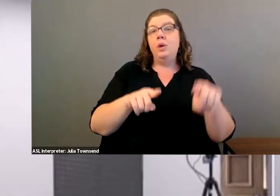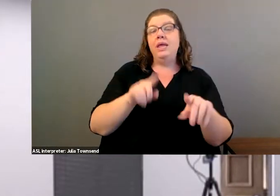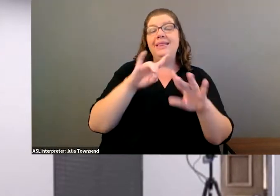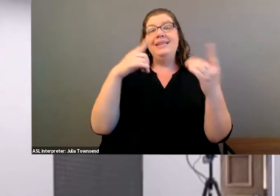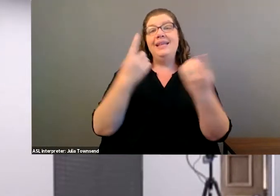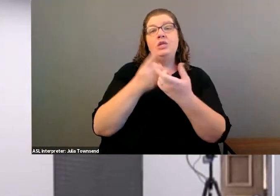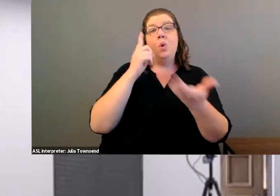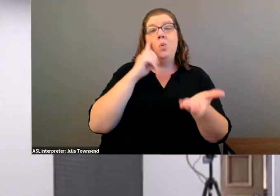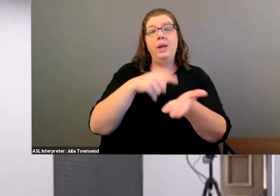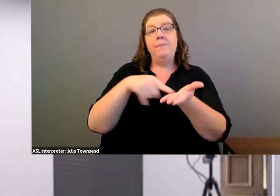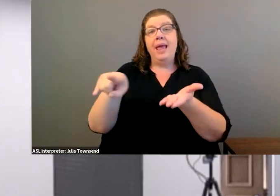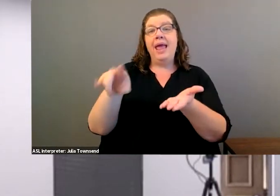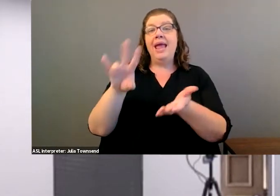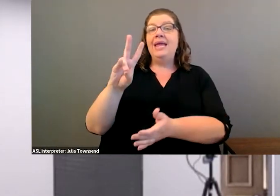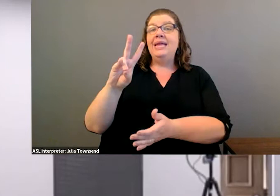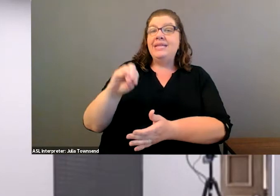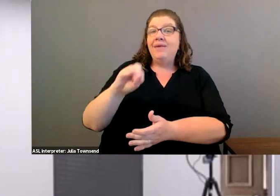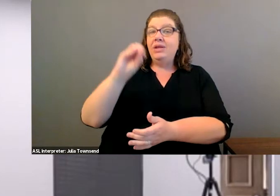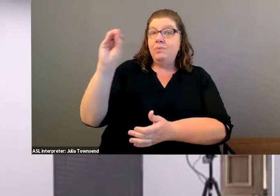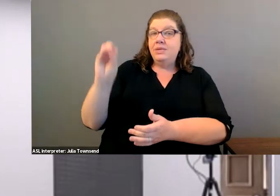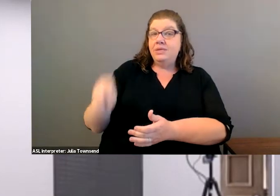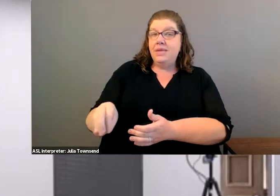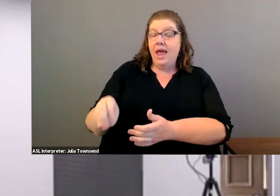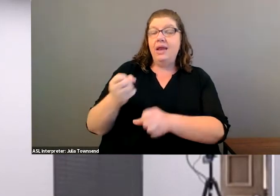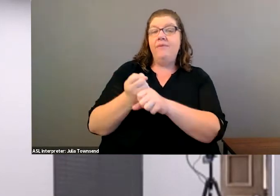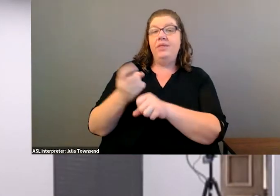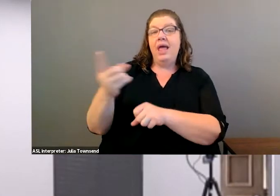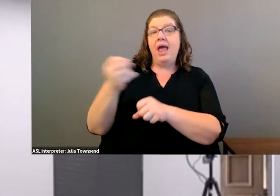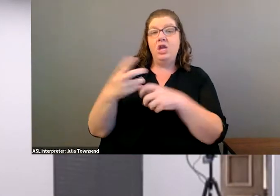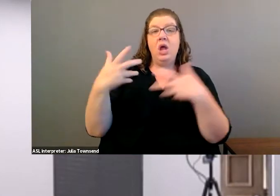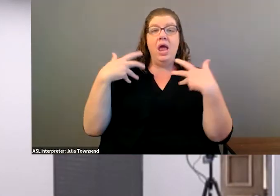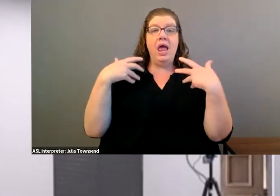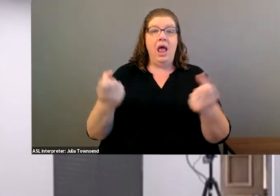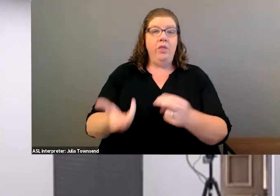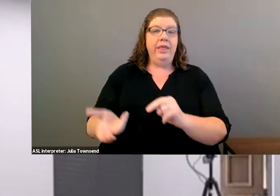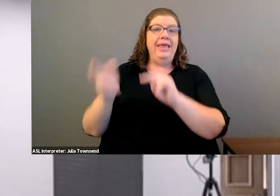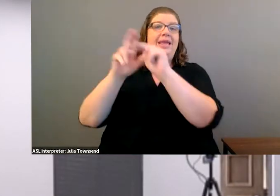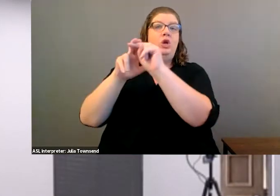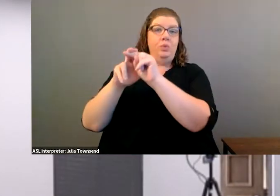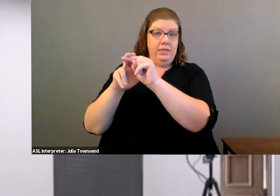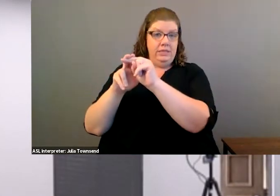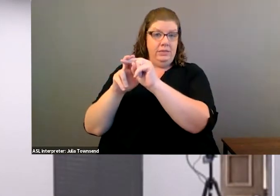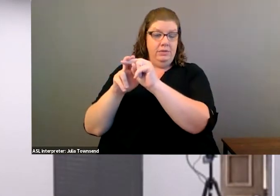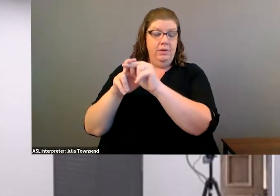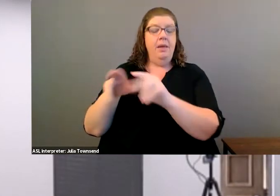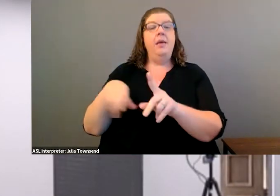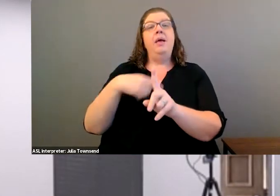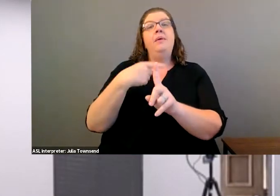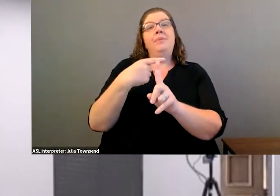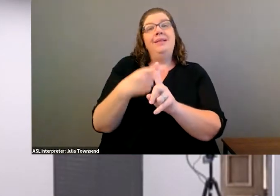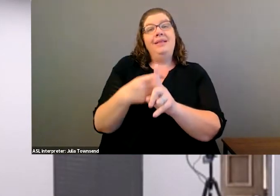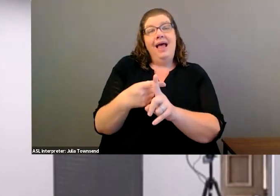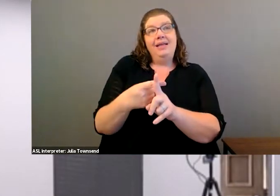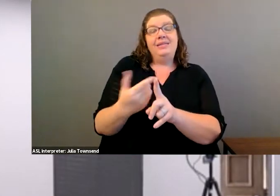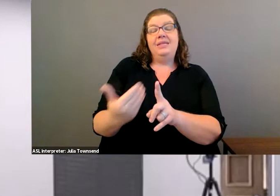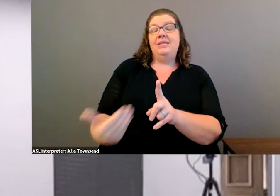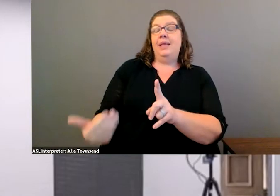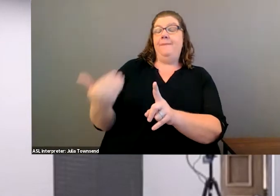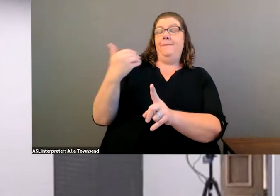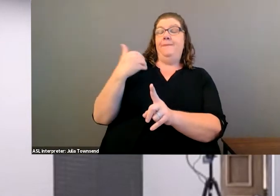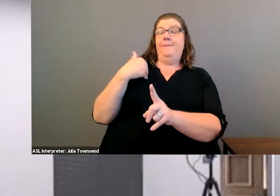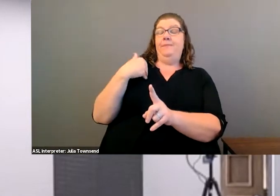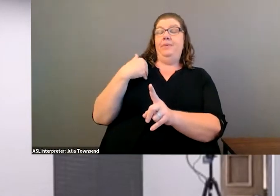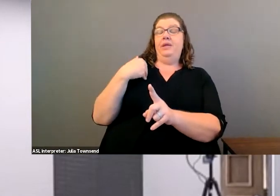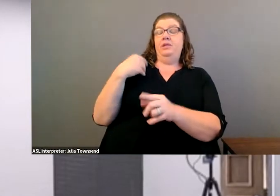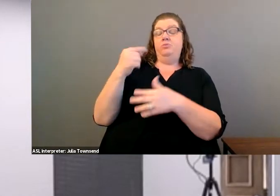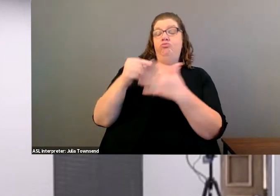pay 70% of the annual health increase. In addition to the items